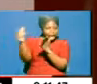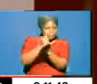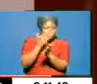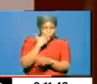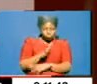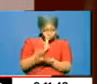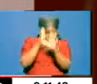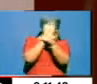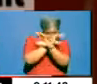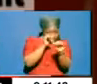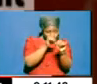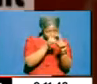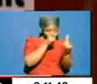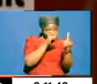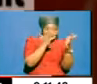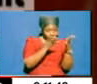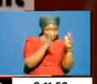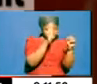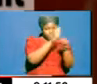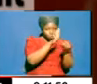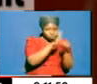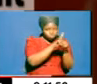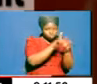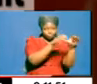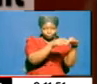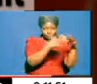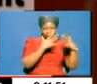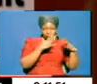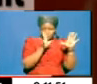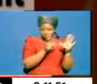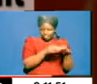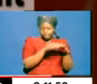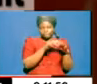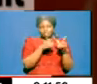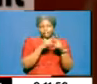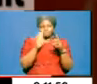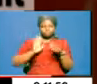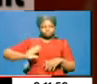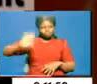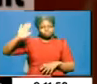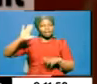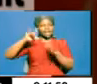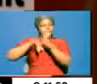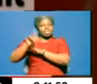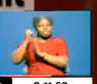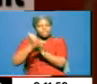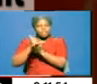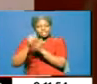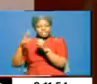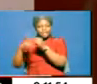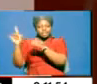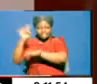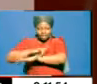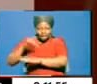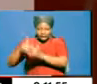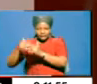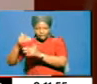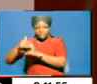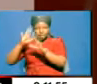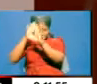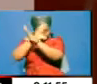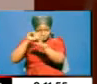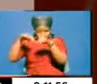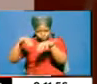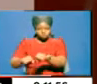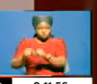majority party and will be sworn into office within 7 days after the President gets into office. The President will also